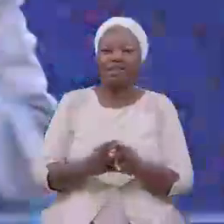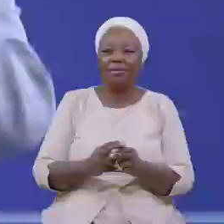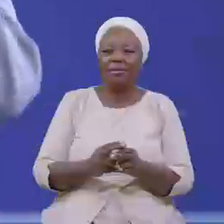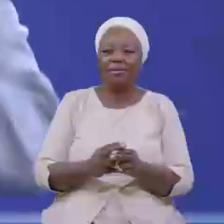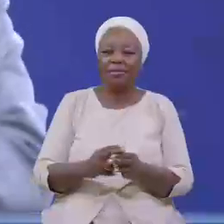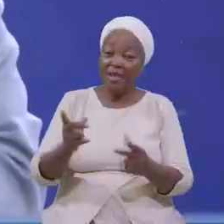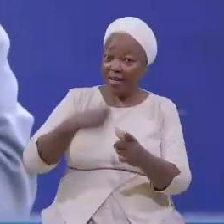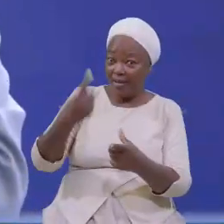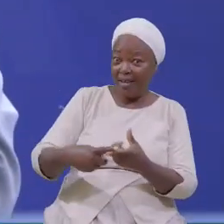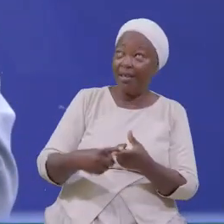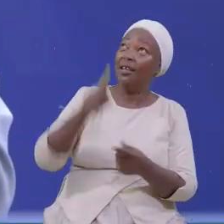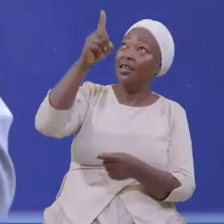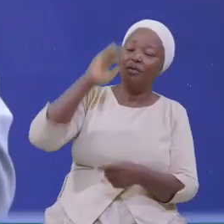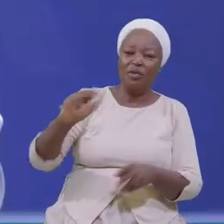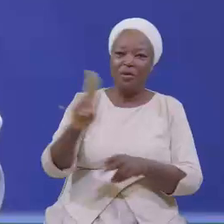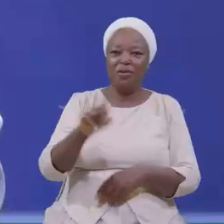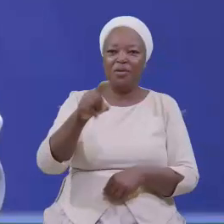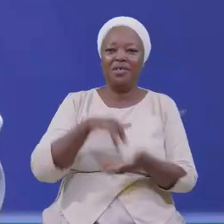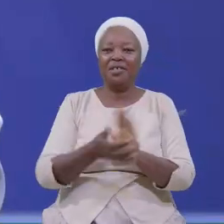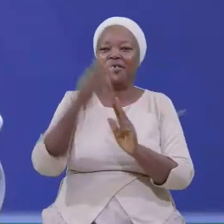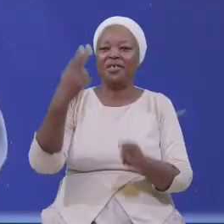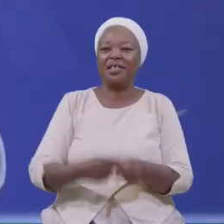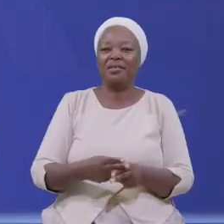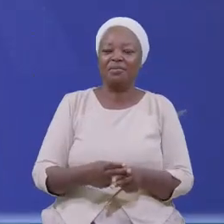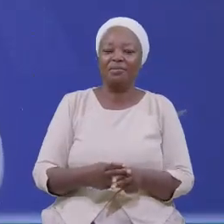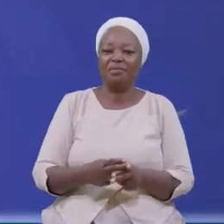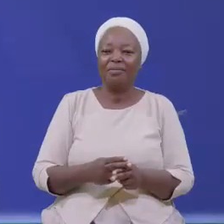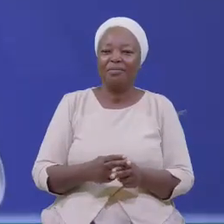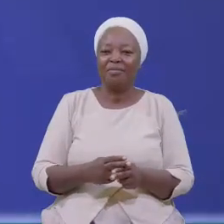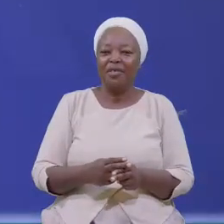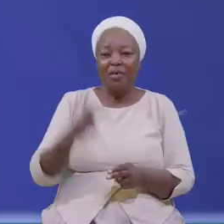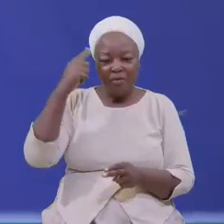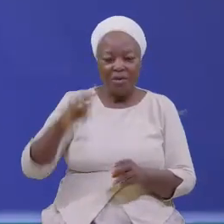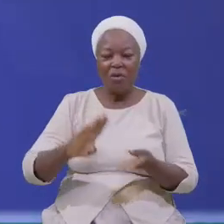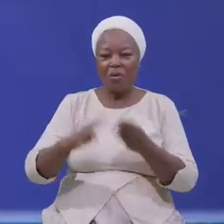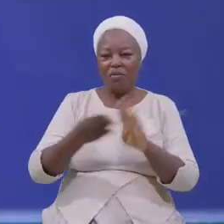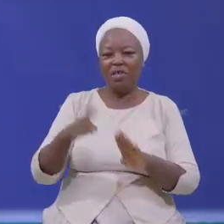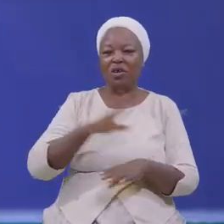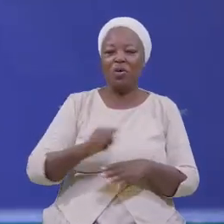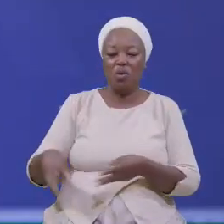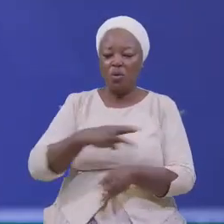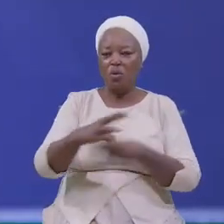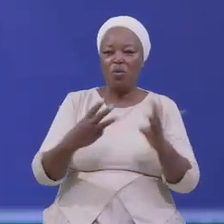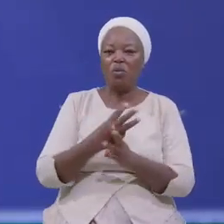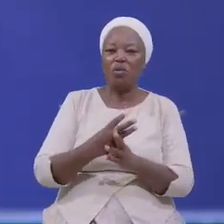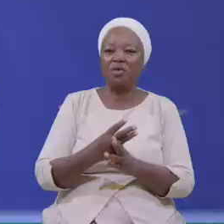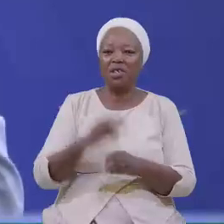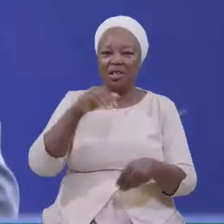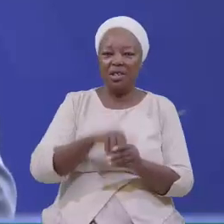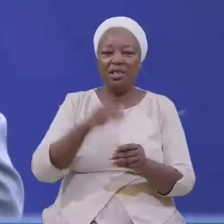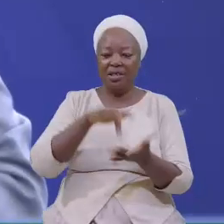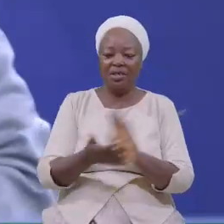Then he will use you. Your community, your world, right side up